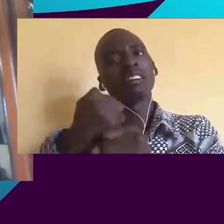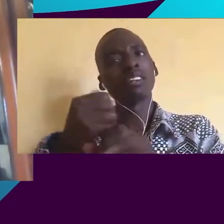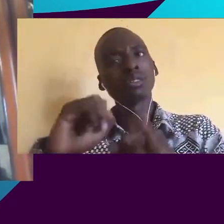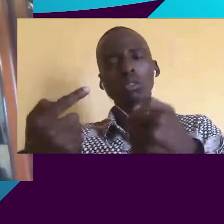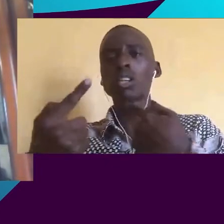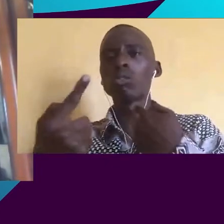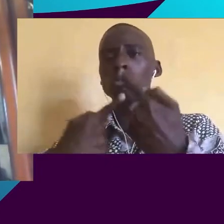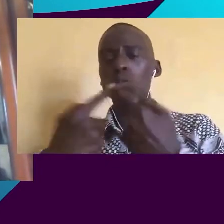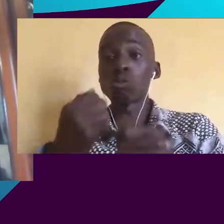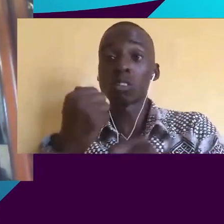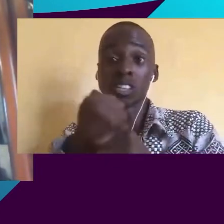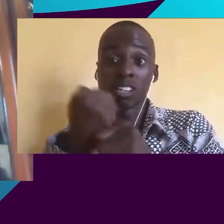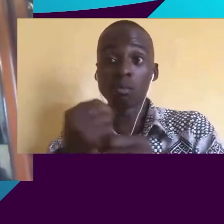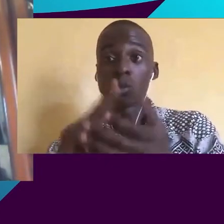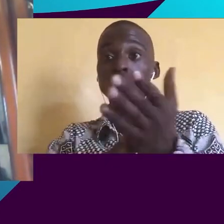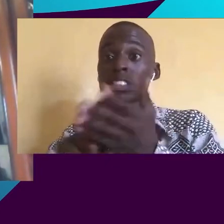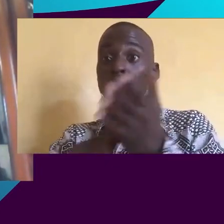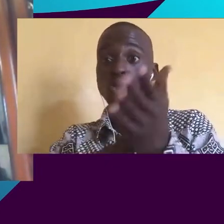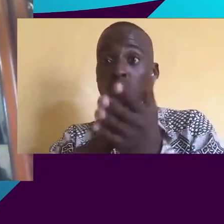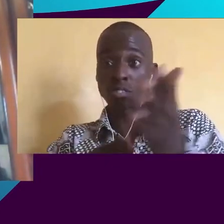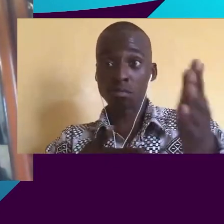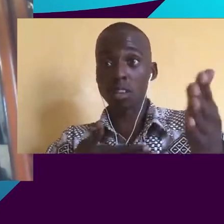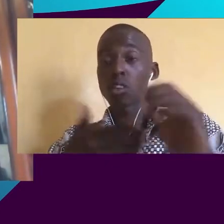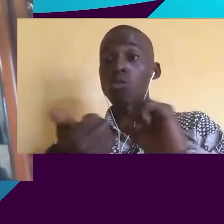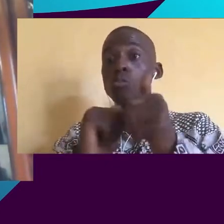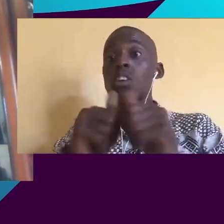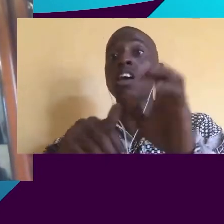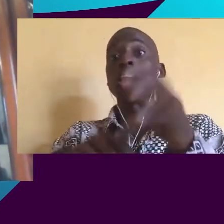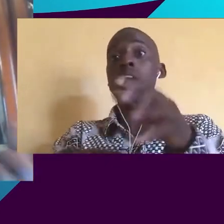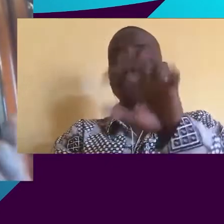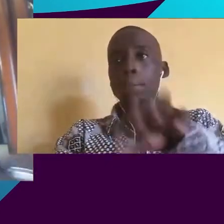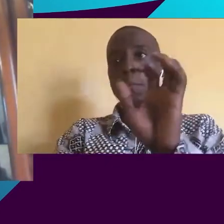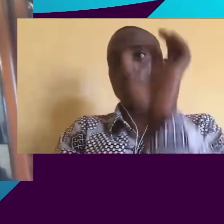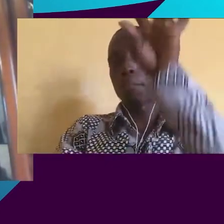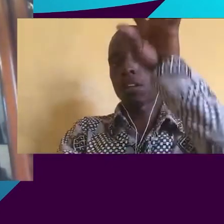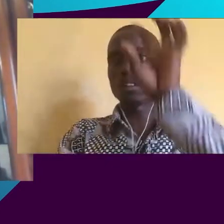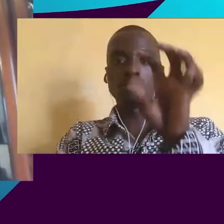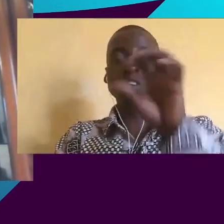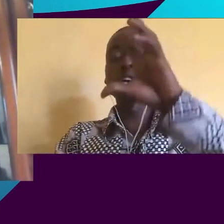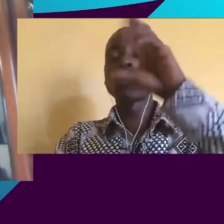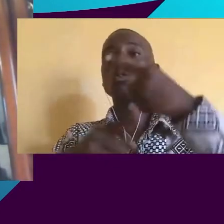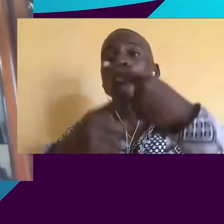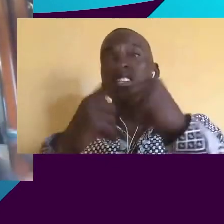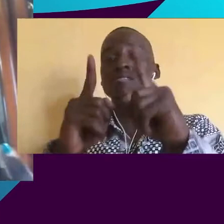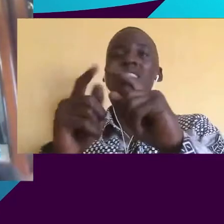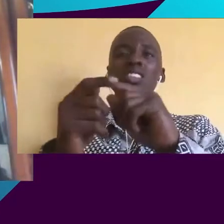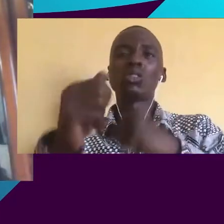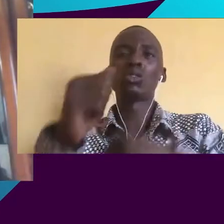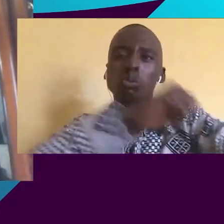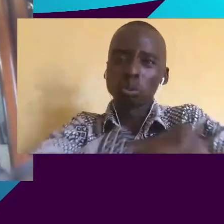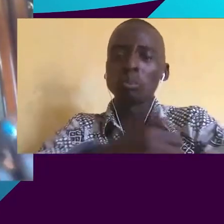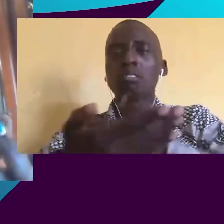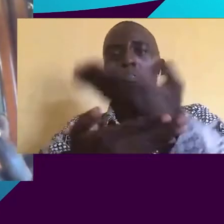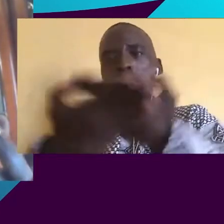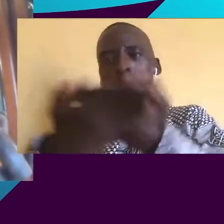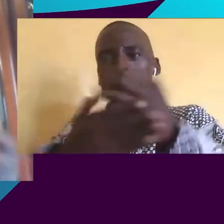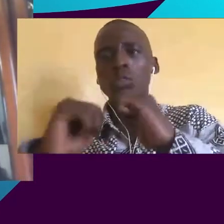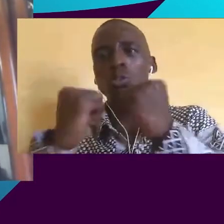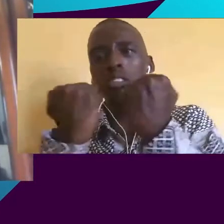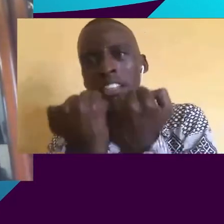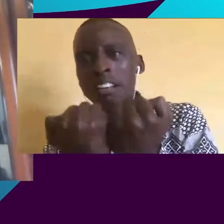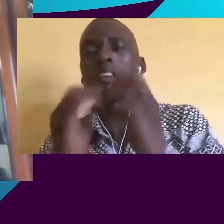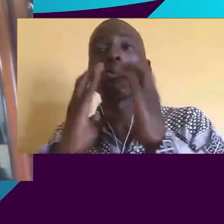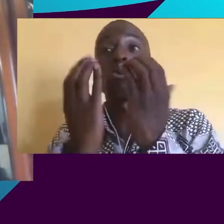use my game of basketball. I formed a club. We go to different schools. We go to different societies, our communities, all over the